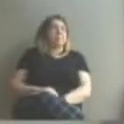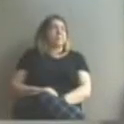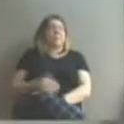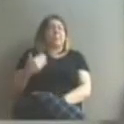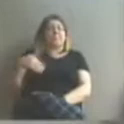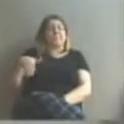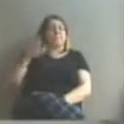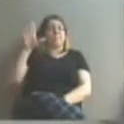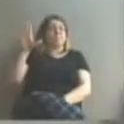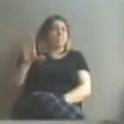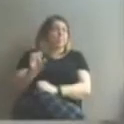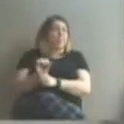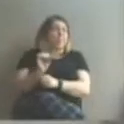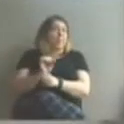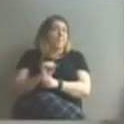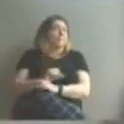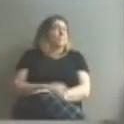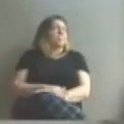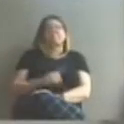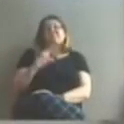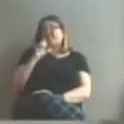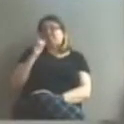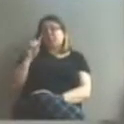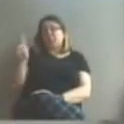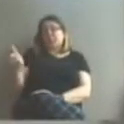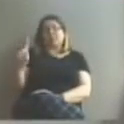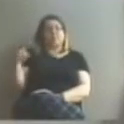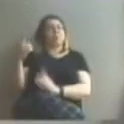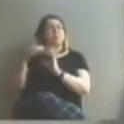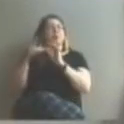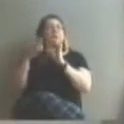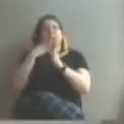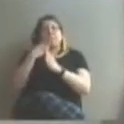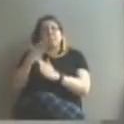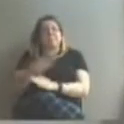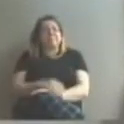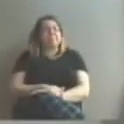Outstanding job. Not a question, just a comment. Thank you.